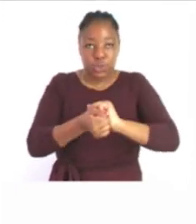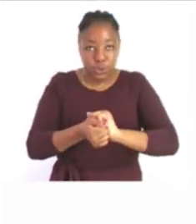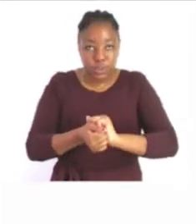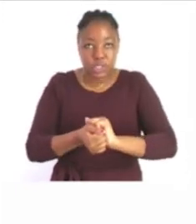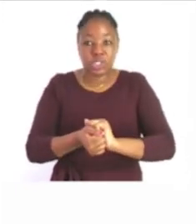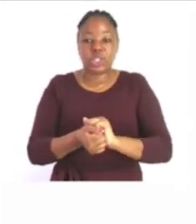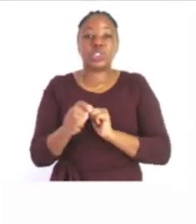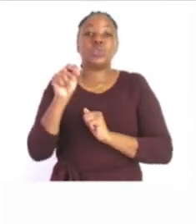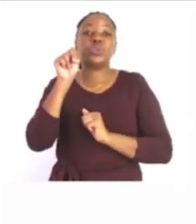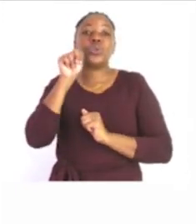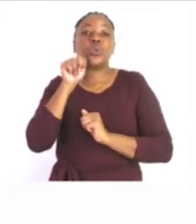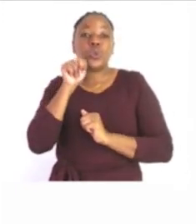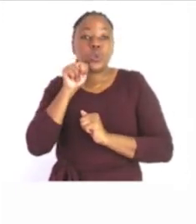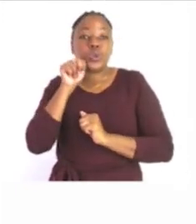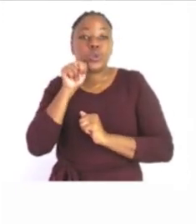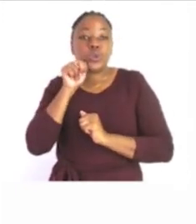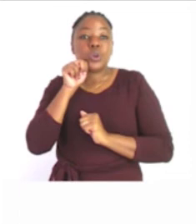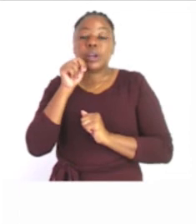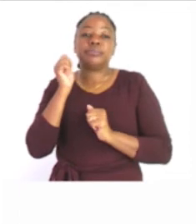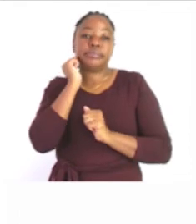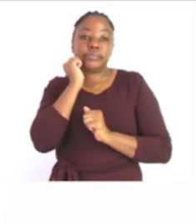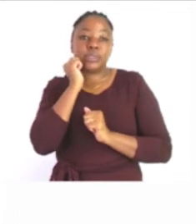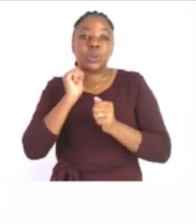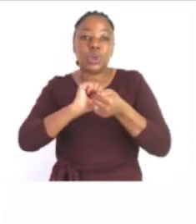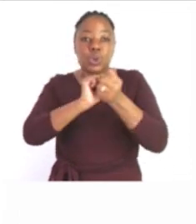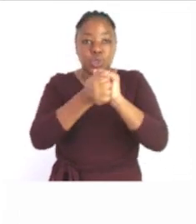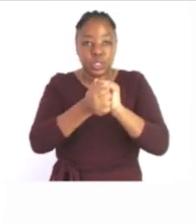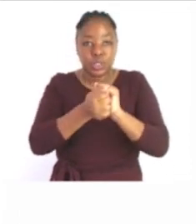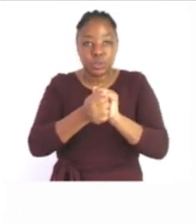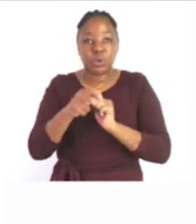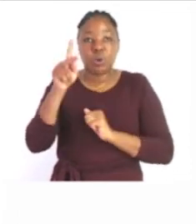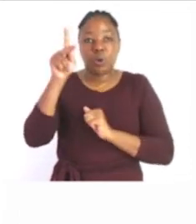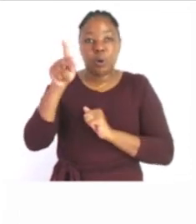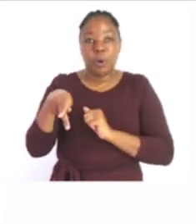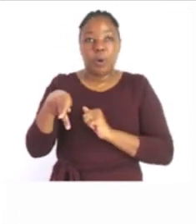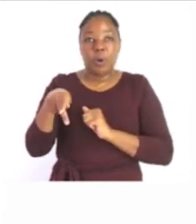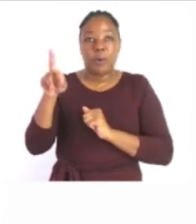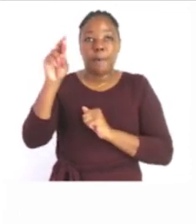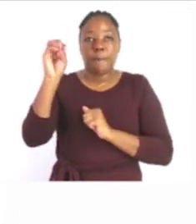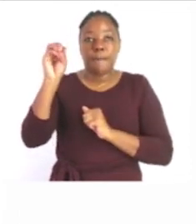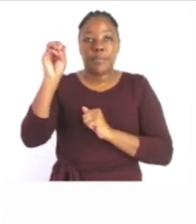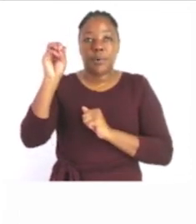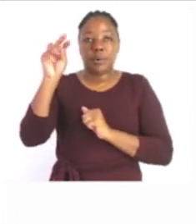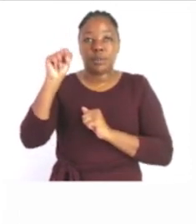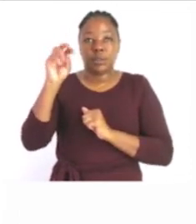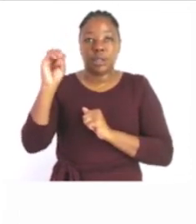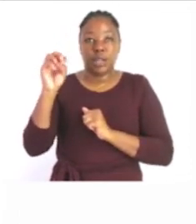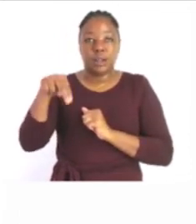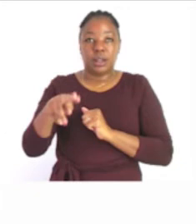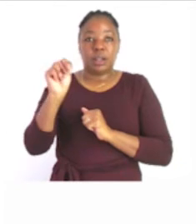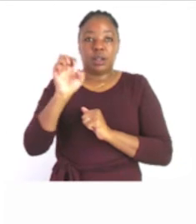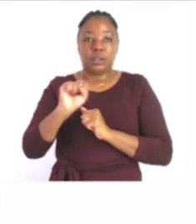replace for our pronoun. Let's read number 1 together. Number 1 says, James